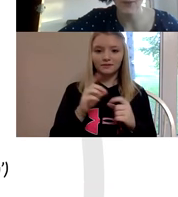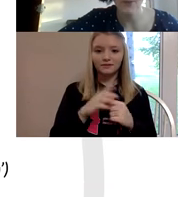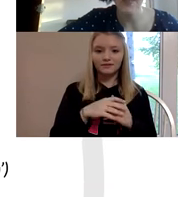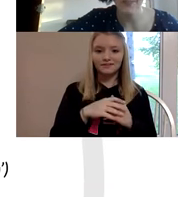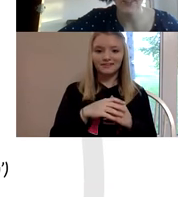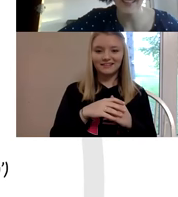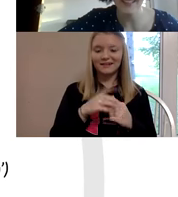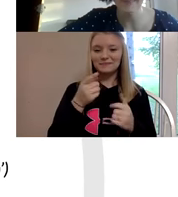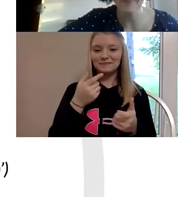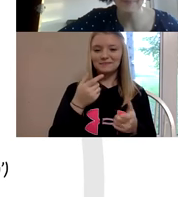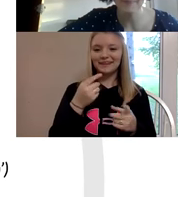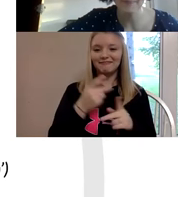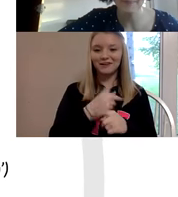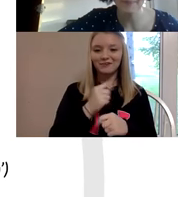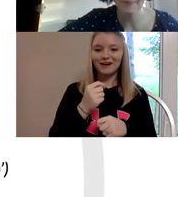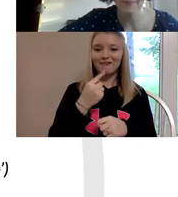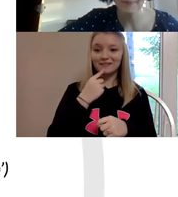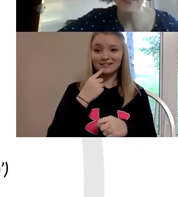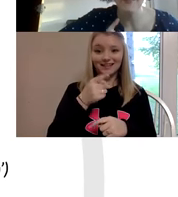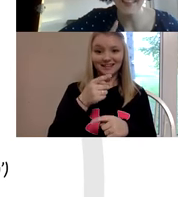I knew I was going to forget it.